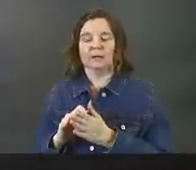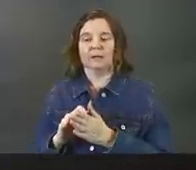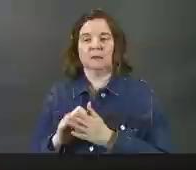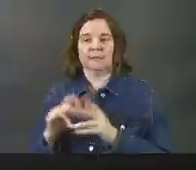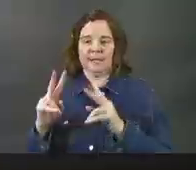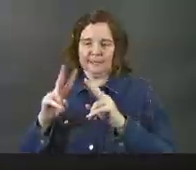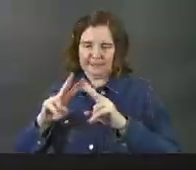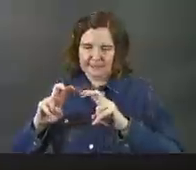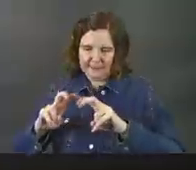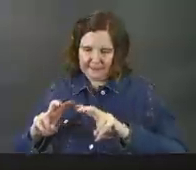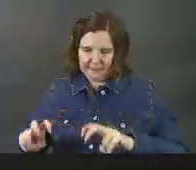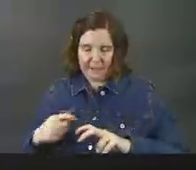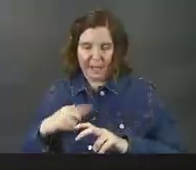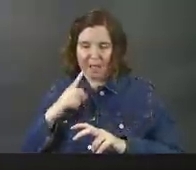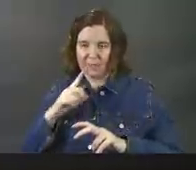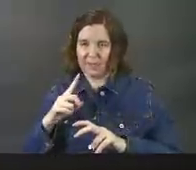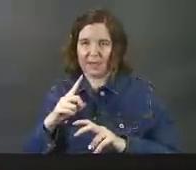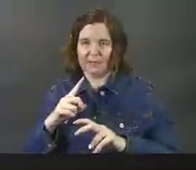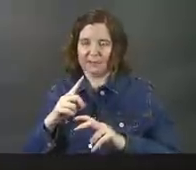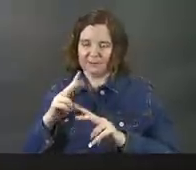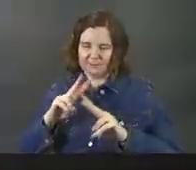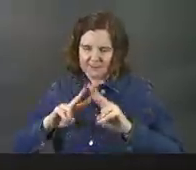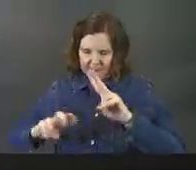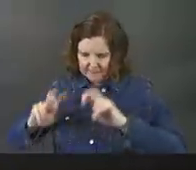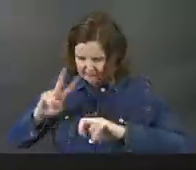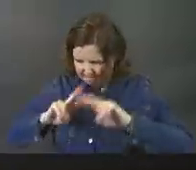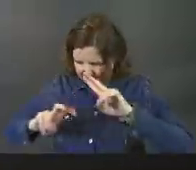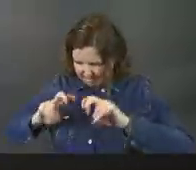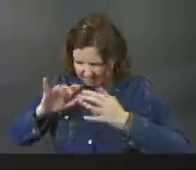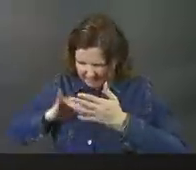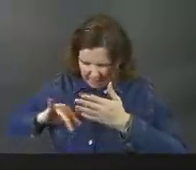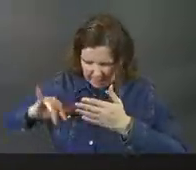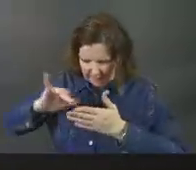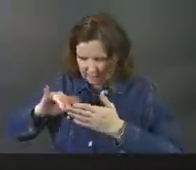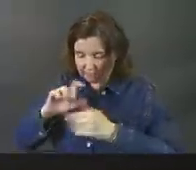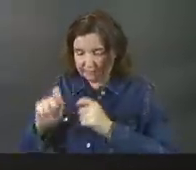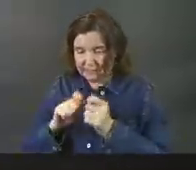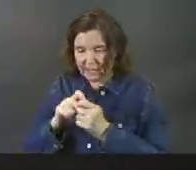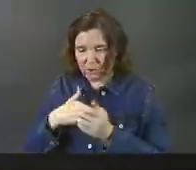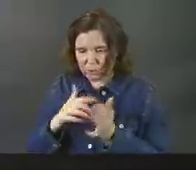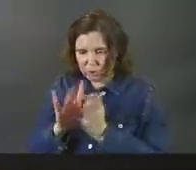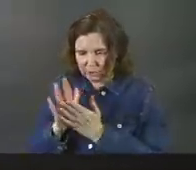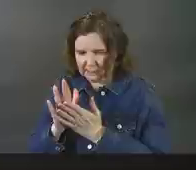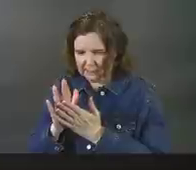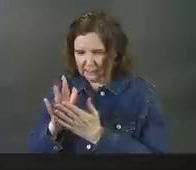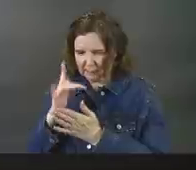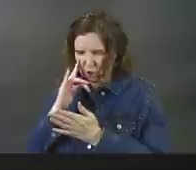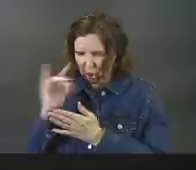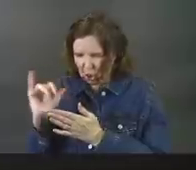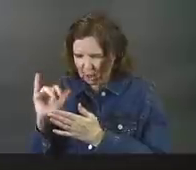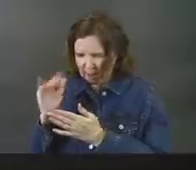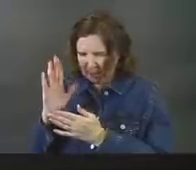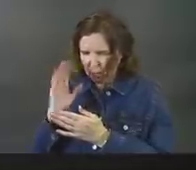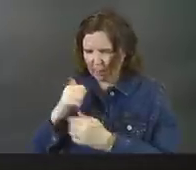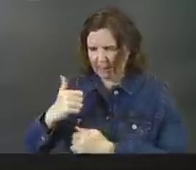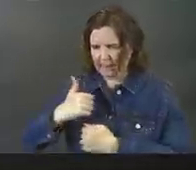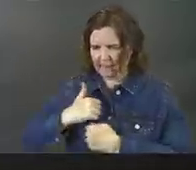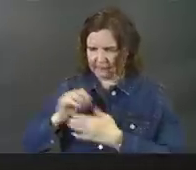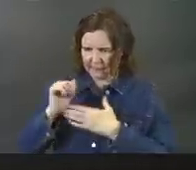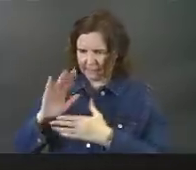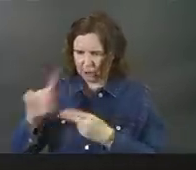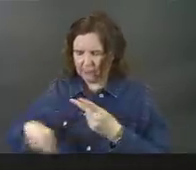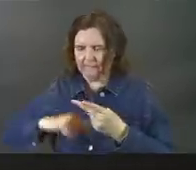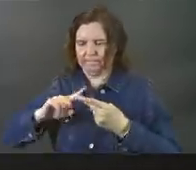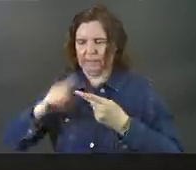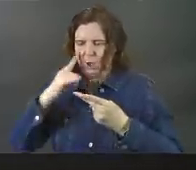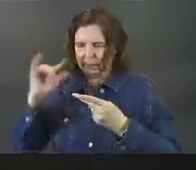they dug into it, and they ripped those prophecies apart. And they went, okay, here's exactly who Jesus is going to be, right? He's going to be a military leader.